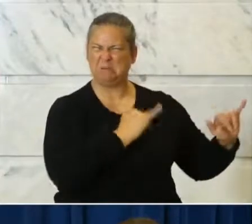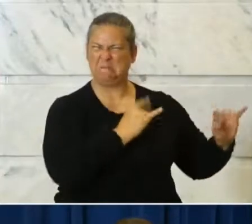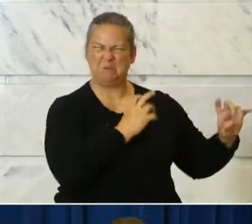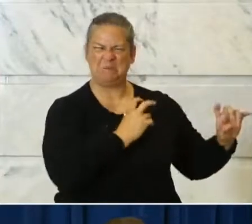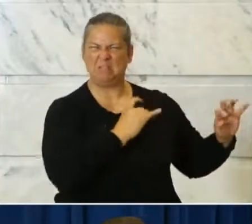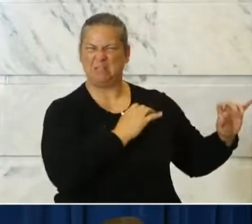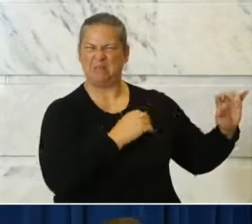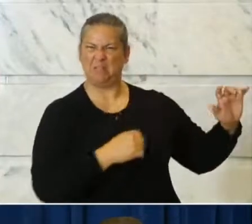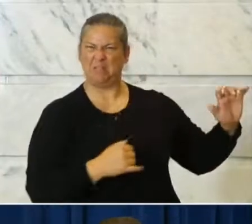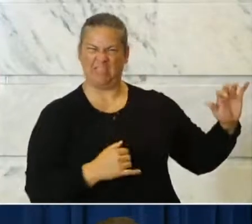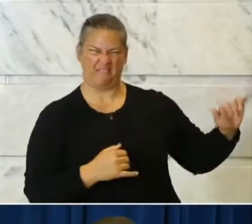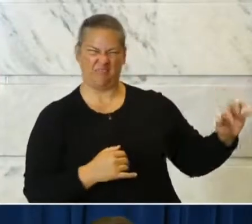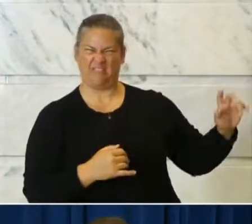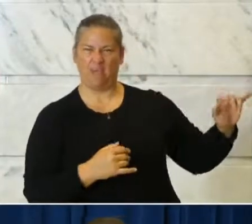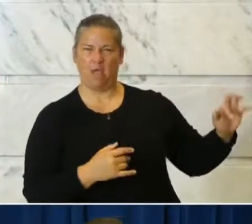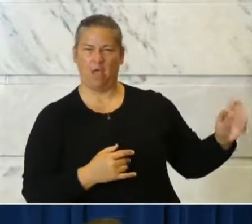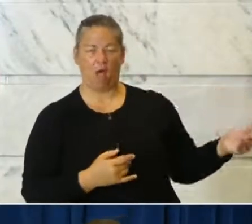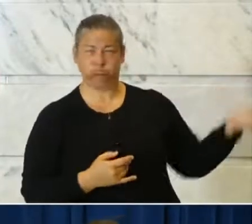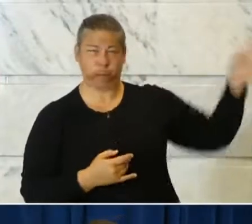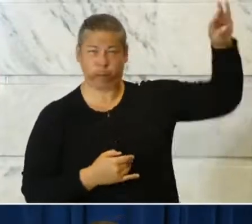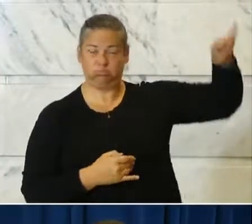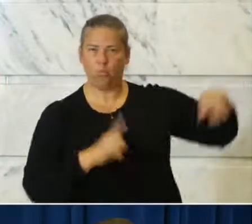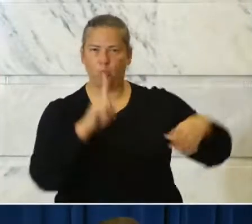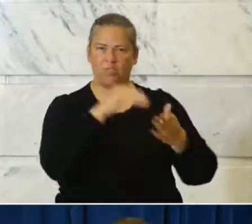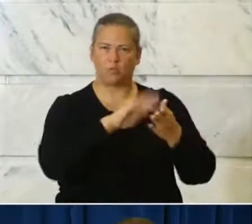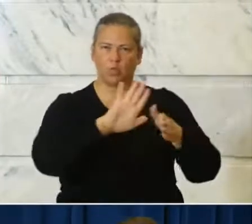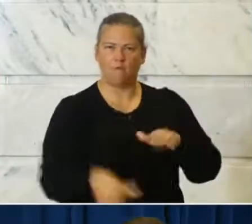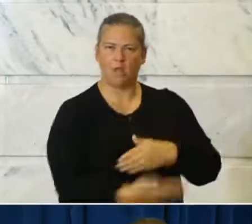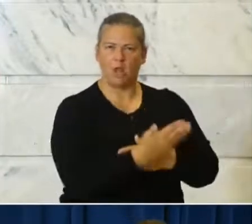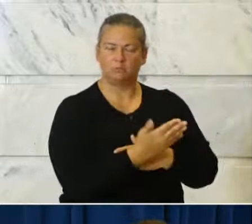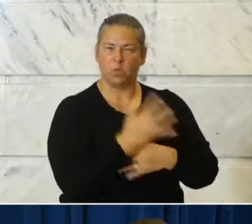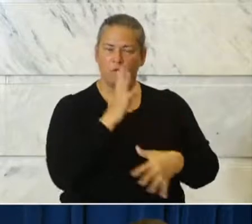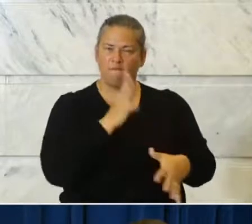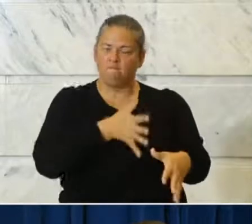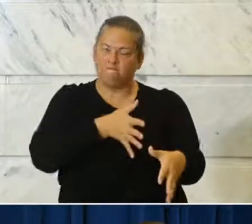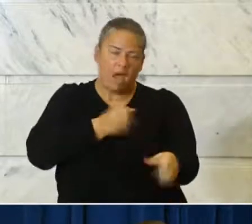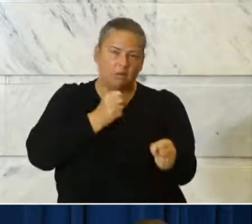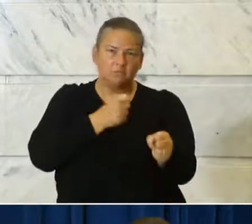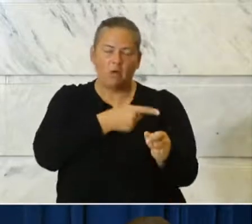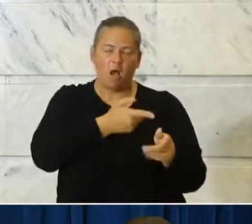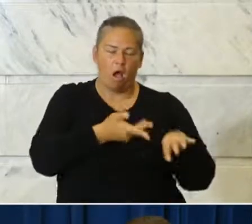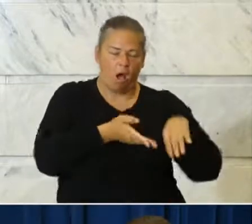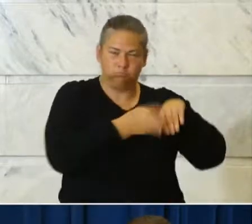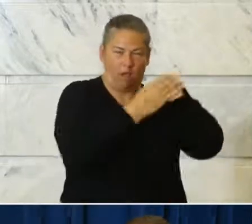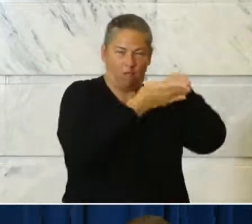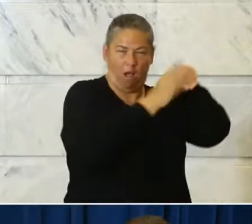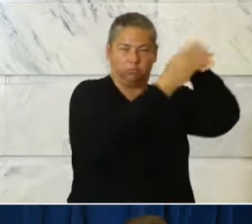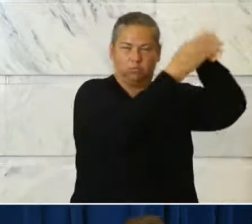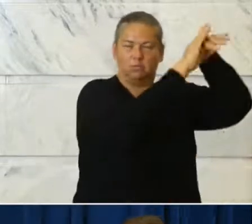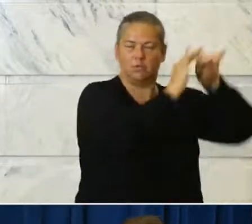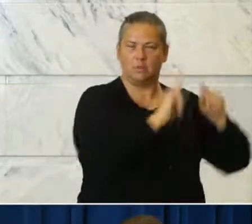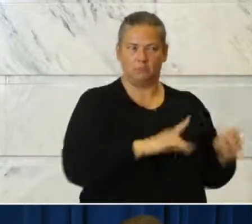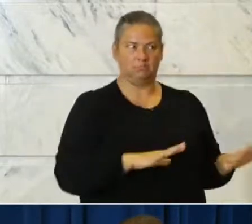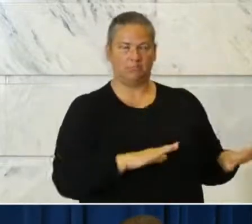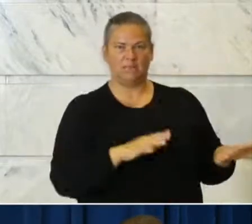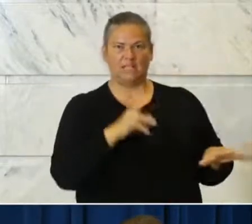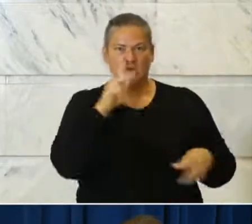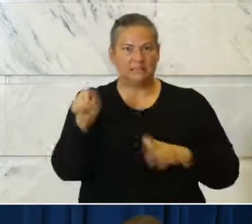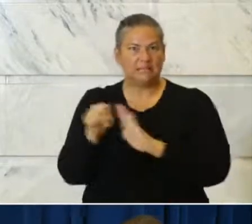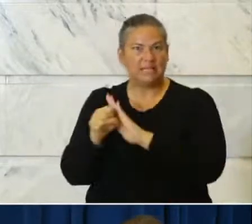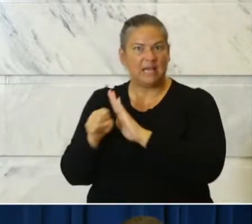1,000 almost overnight. It happens that quickly. All of these states thought they had everything under